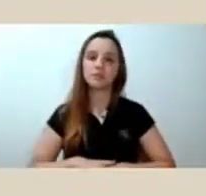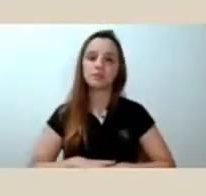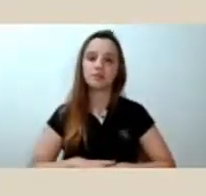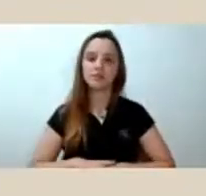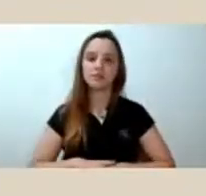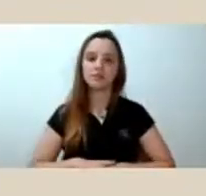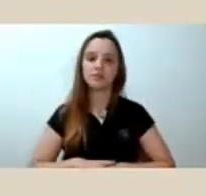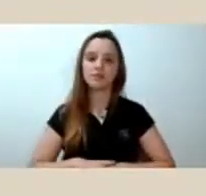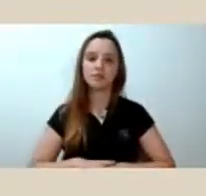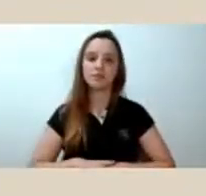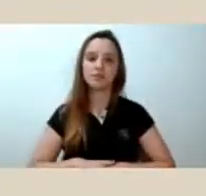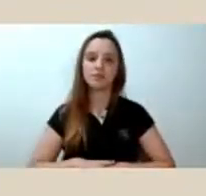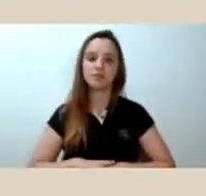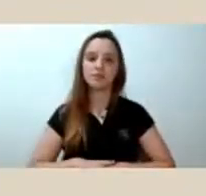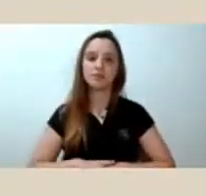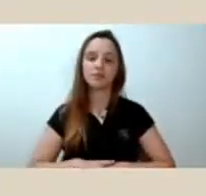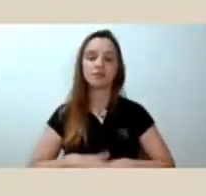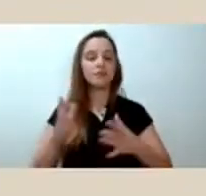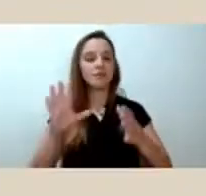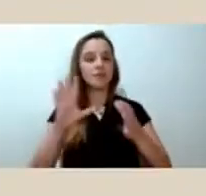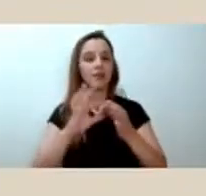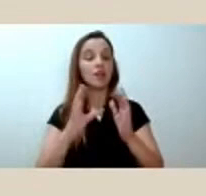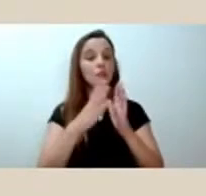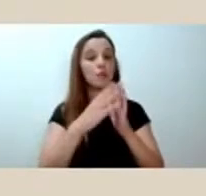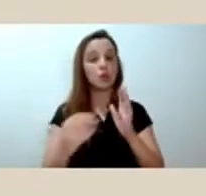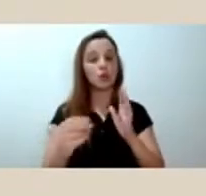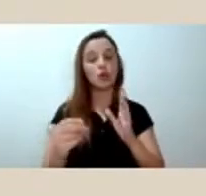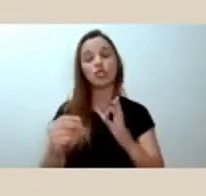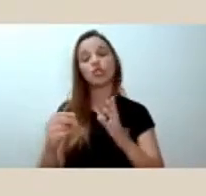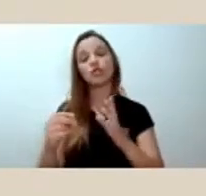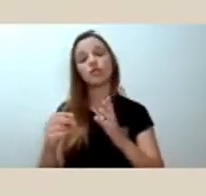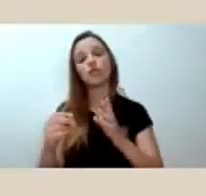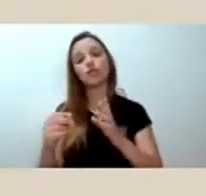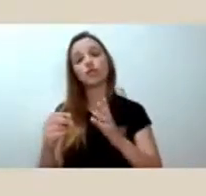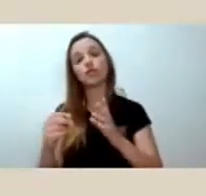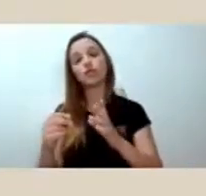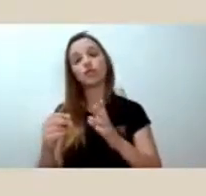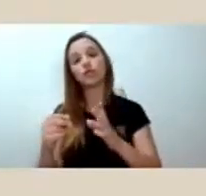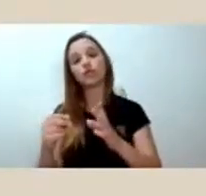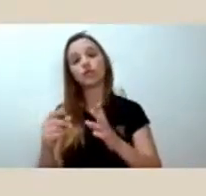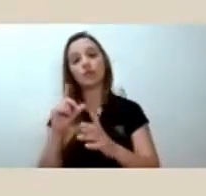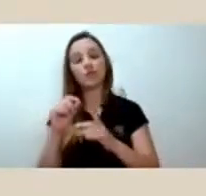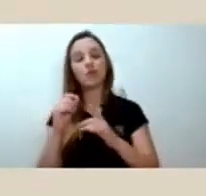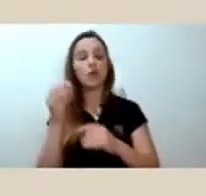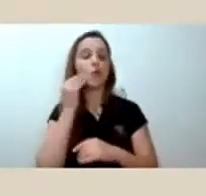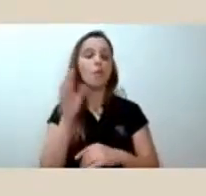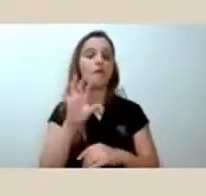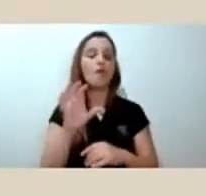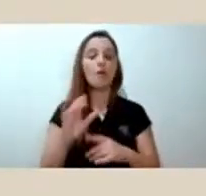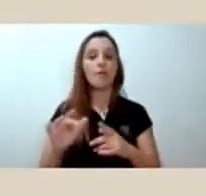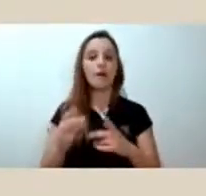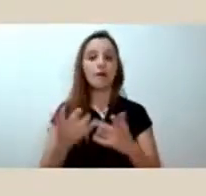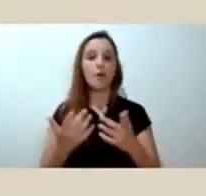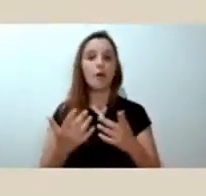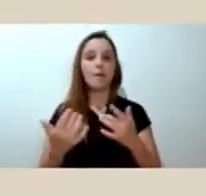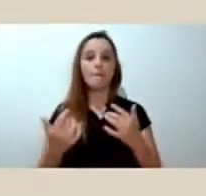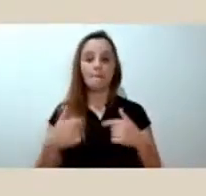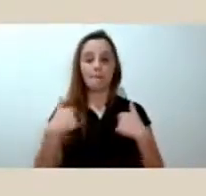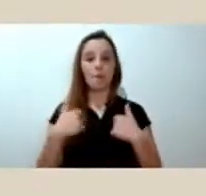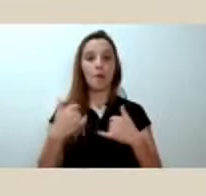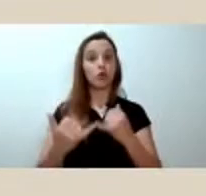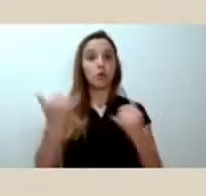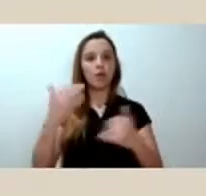Condicionamentos sociais dos padrões e dos reflexos. Acho que isso é importante, porque tem a ver com a linguagem. So yeah, could you repeat,